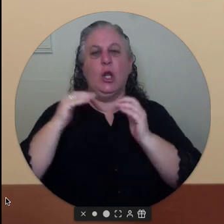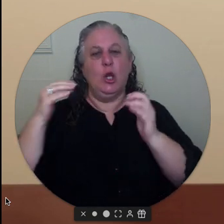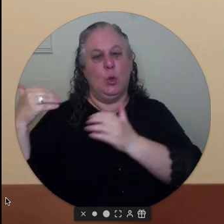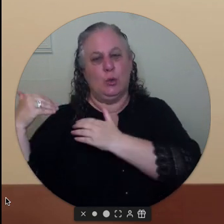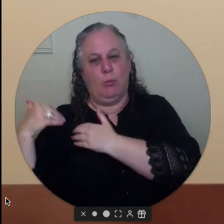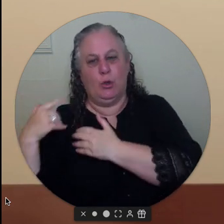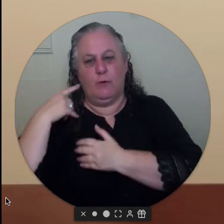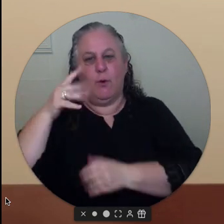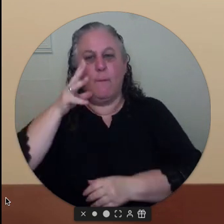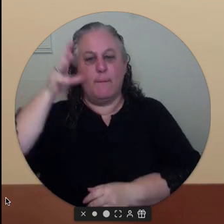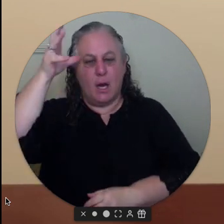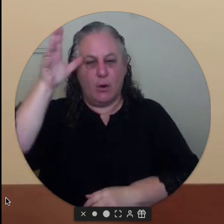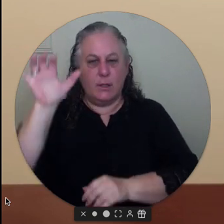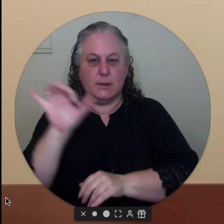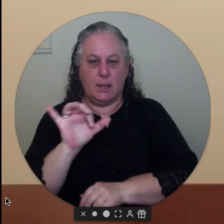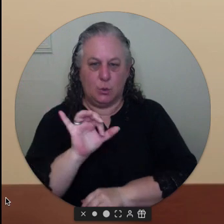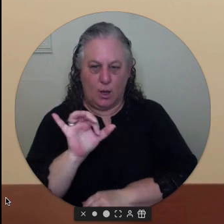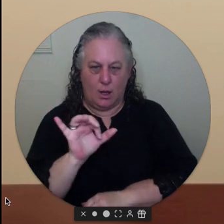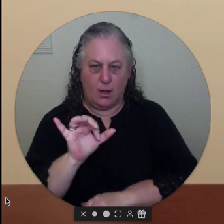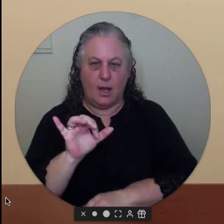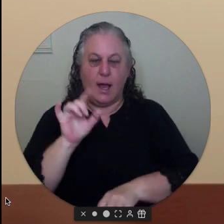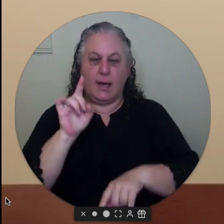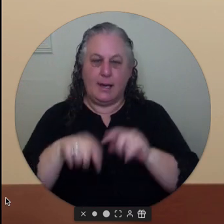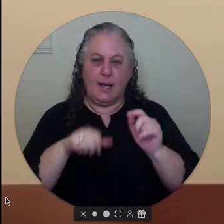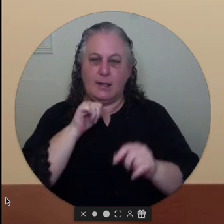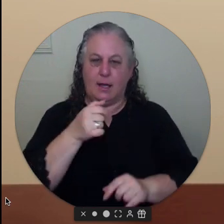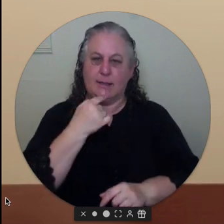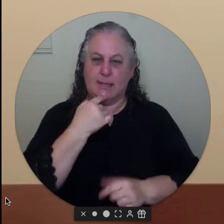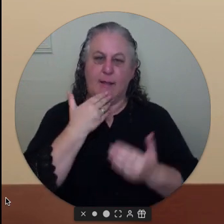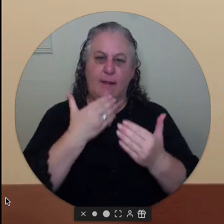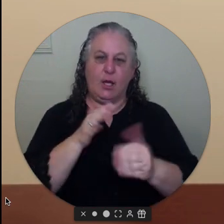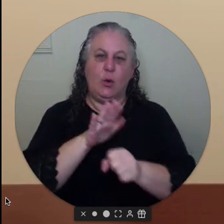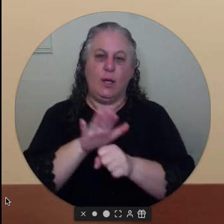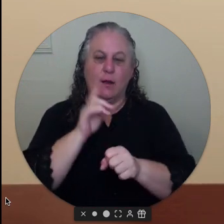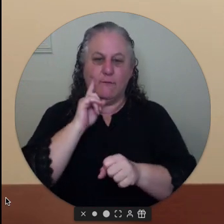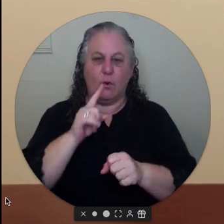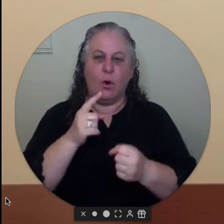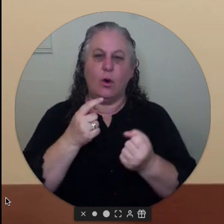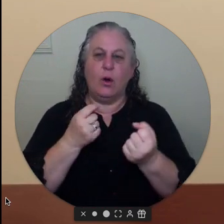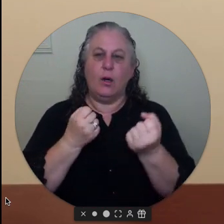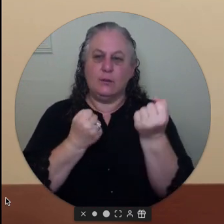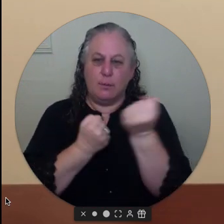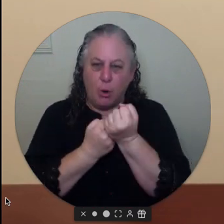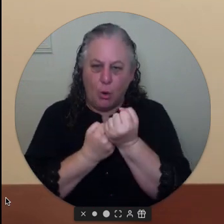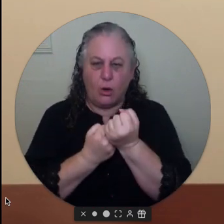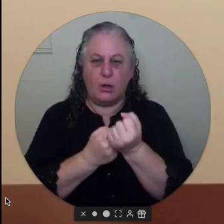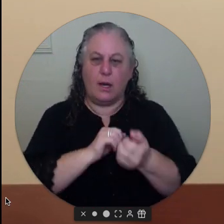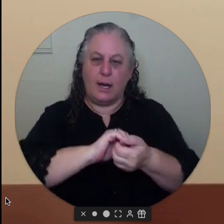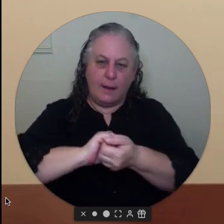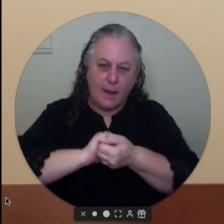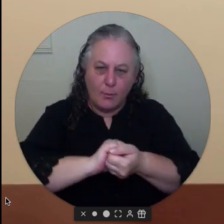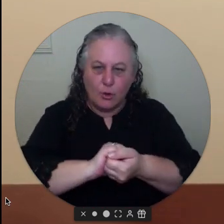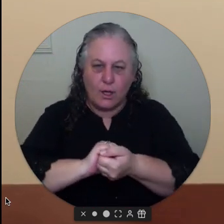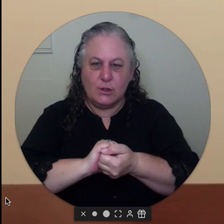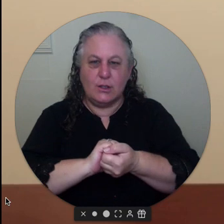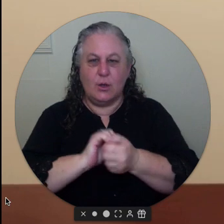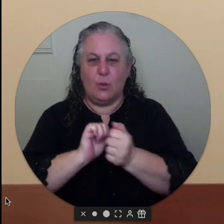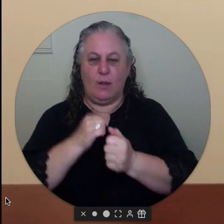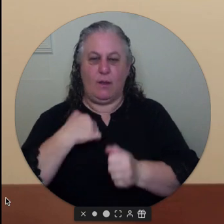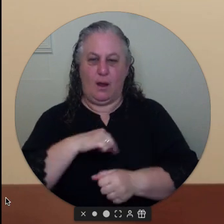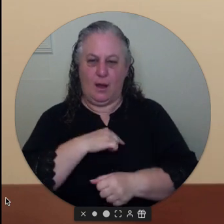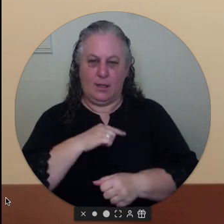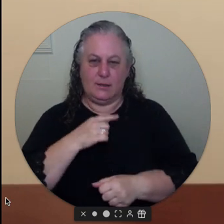on parents as well. And I just can't thank you enough for your partnership, for your support, for collaborating with us as professionals